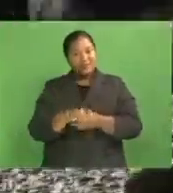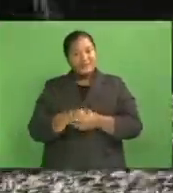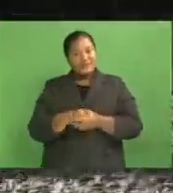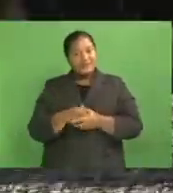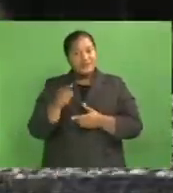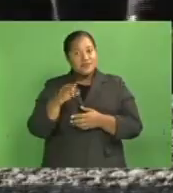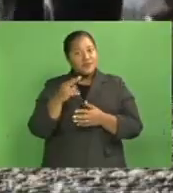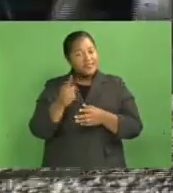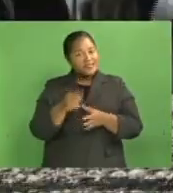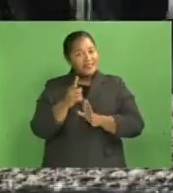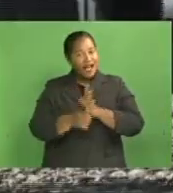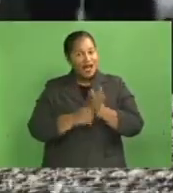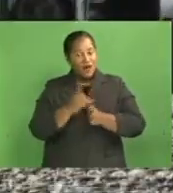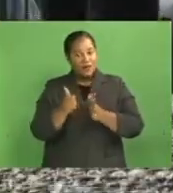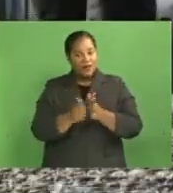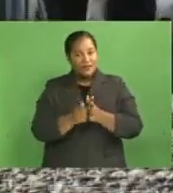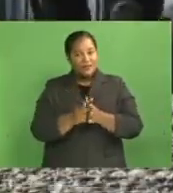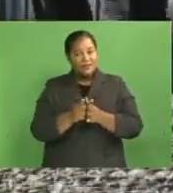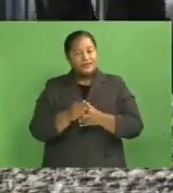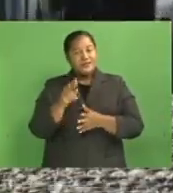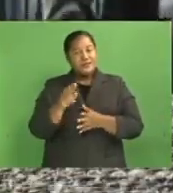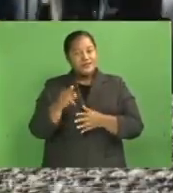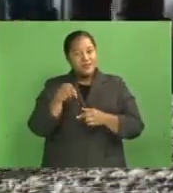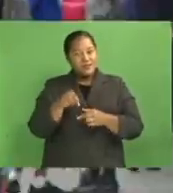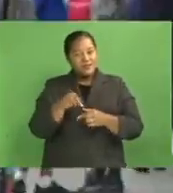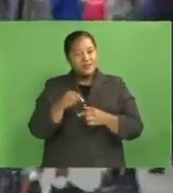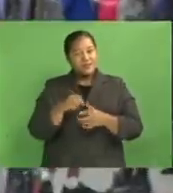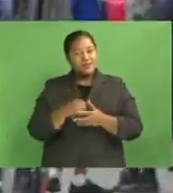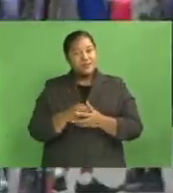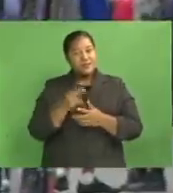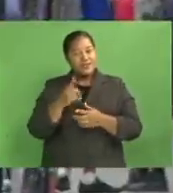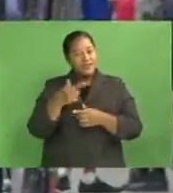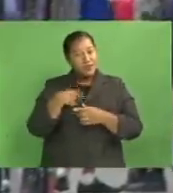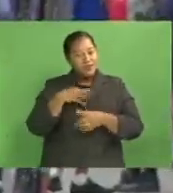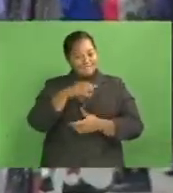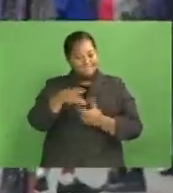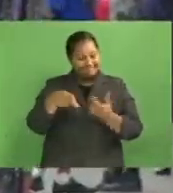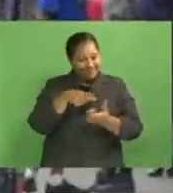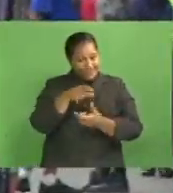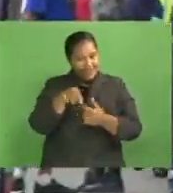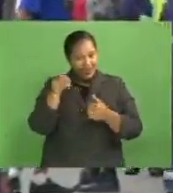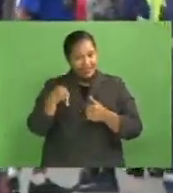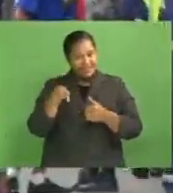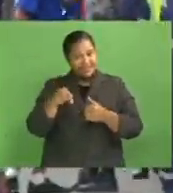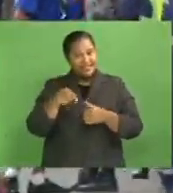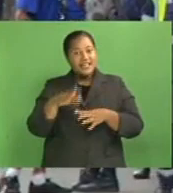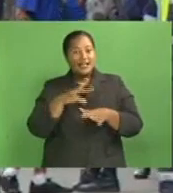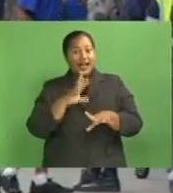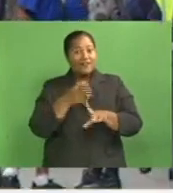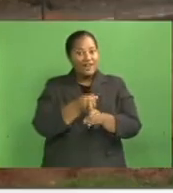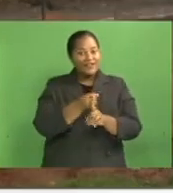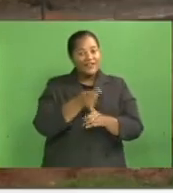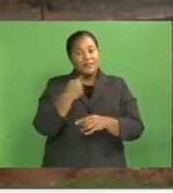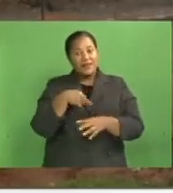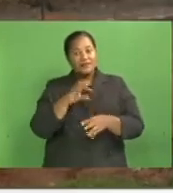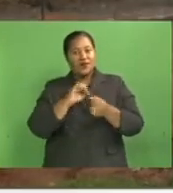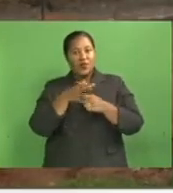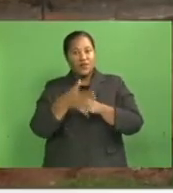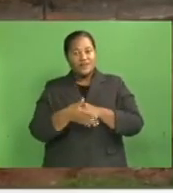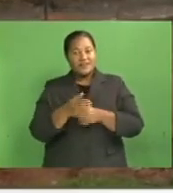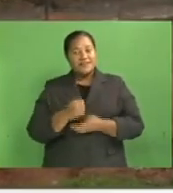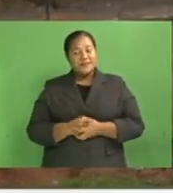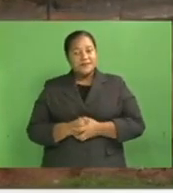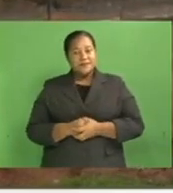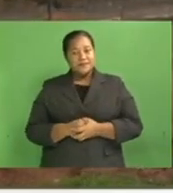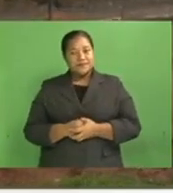reduced hours, or if they are self-employed and their businesses are affected by COVID. SEN says proper